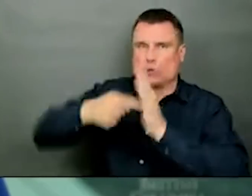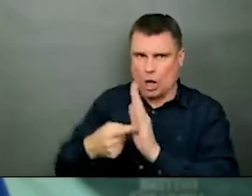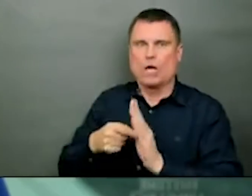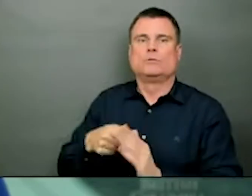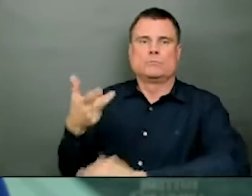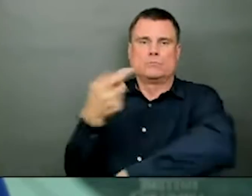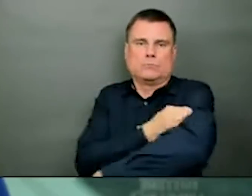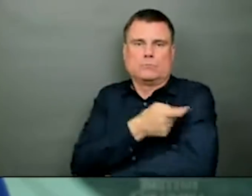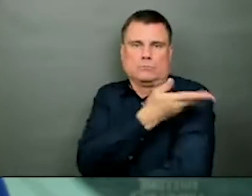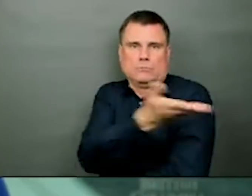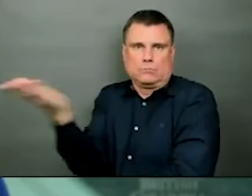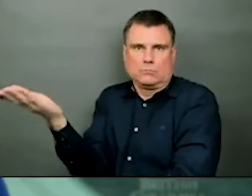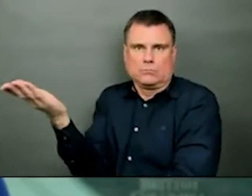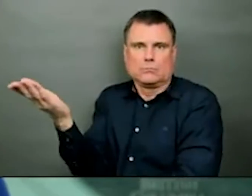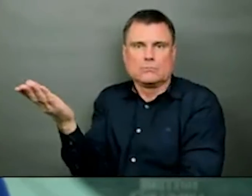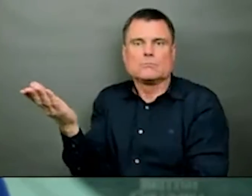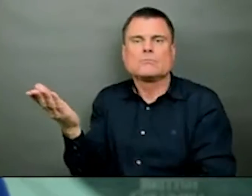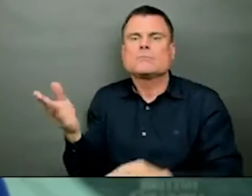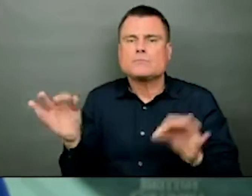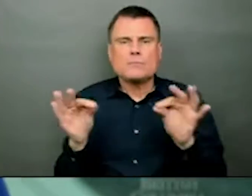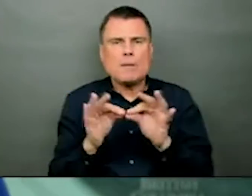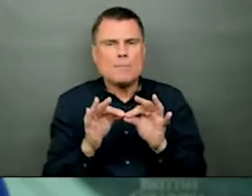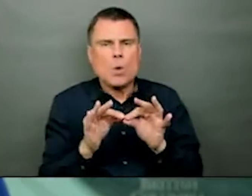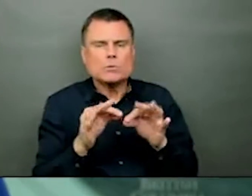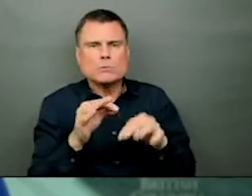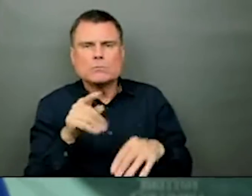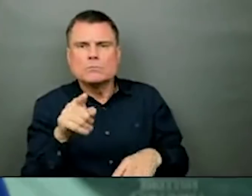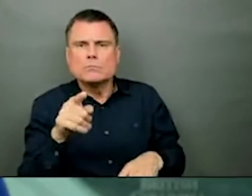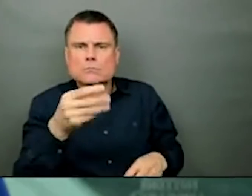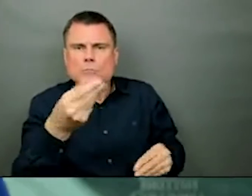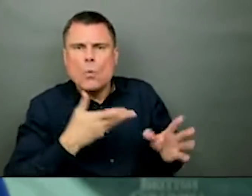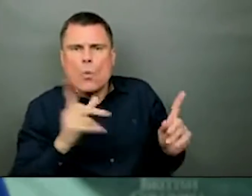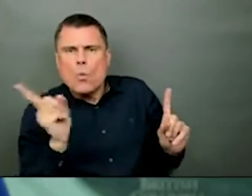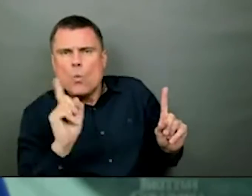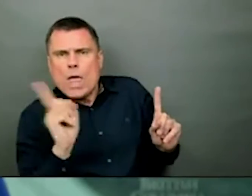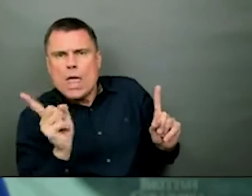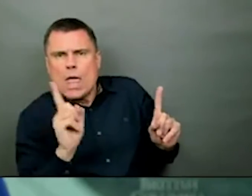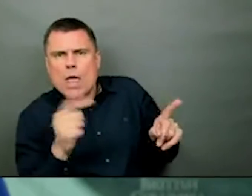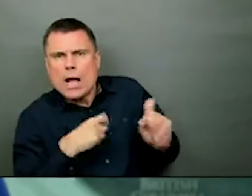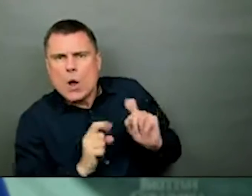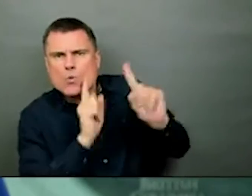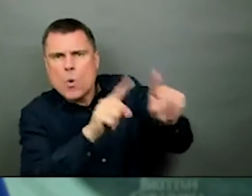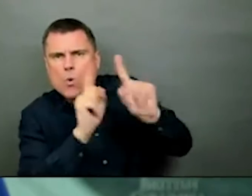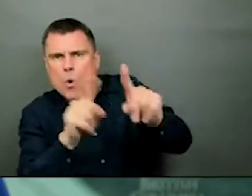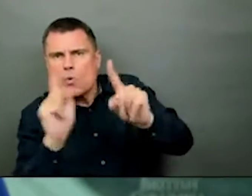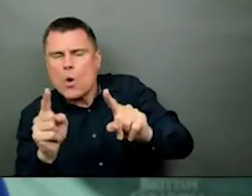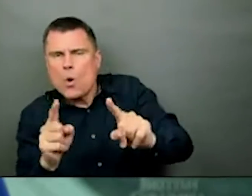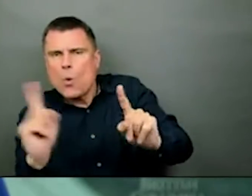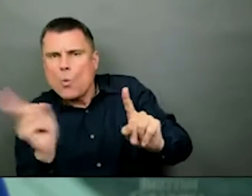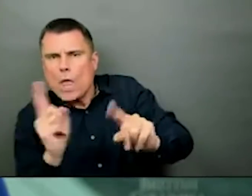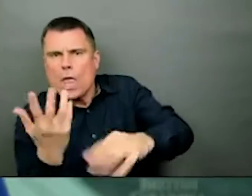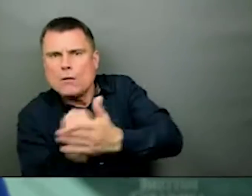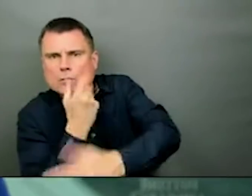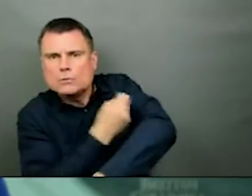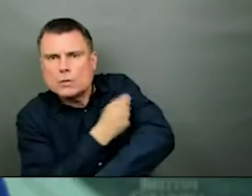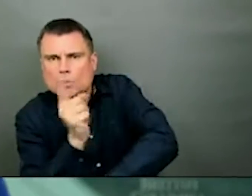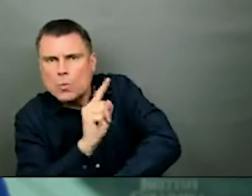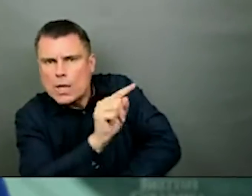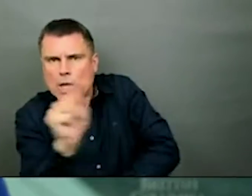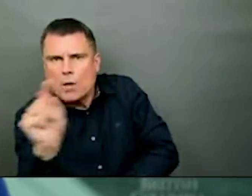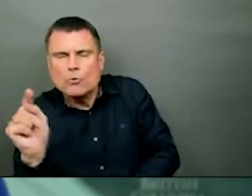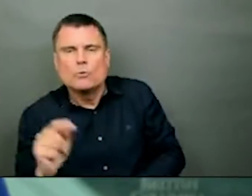living or others, you can expect to be vaccinated between March 15th and the end of